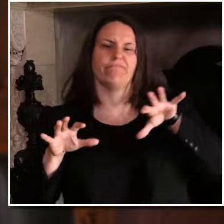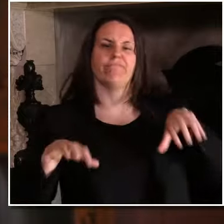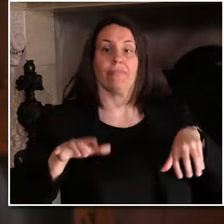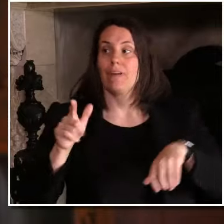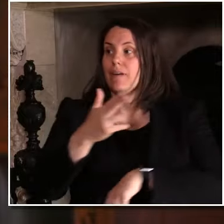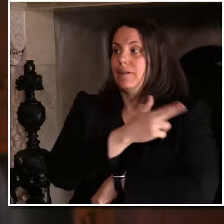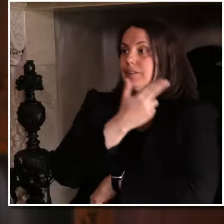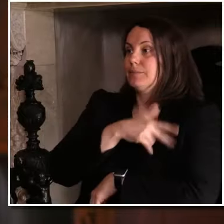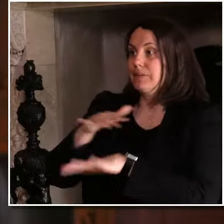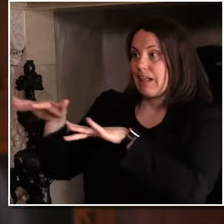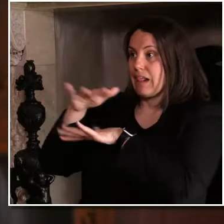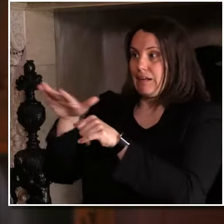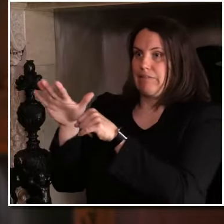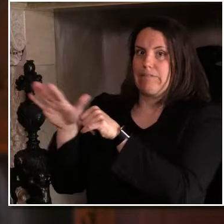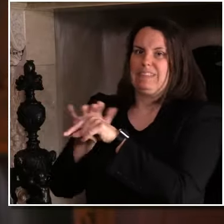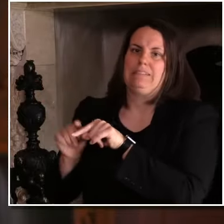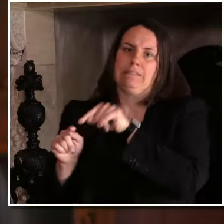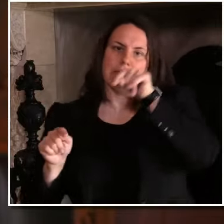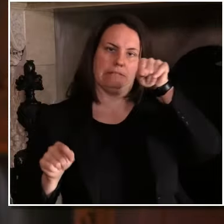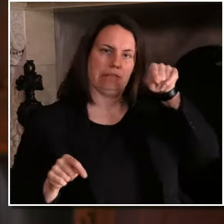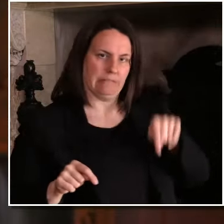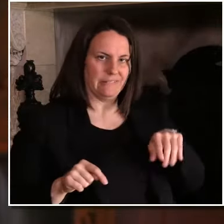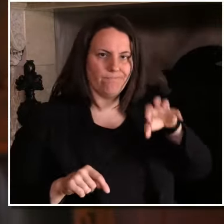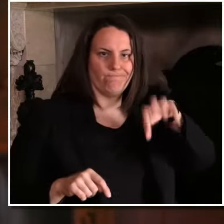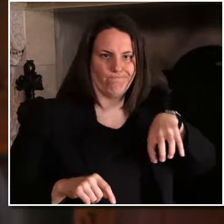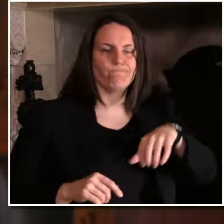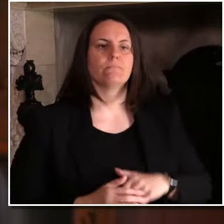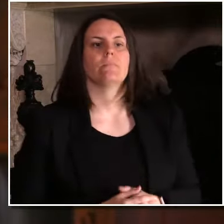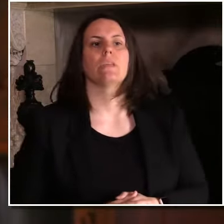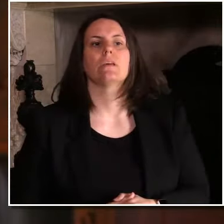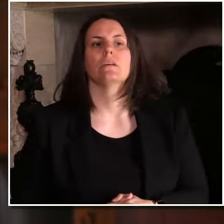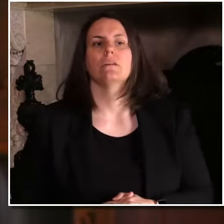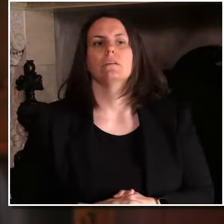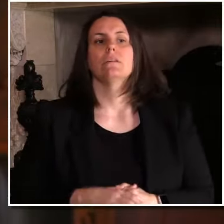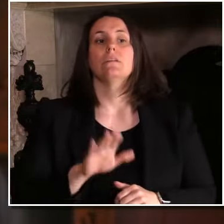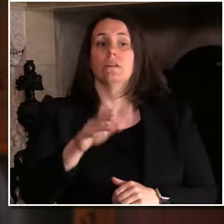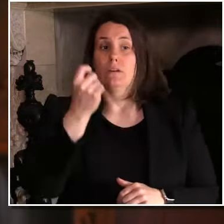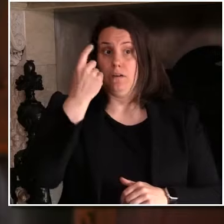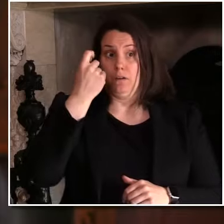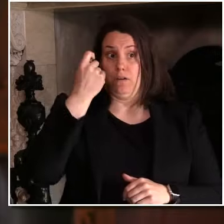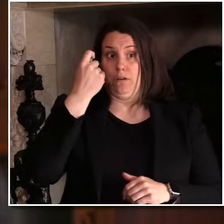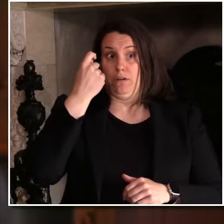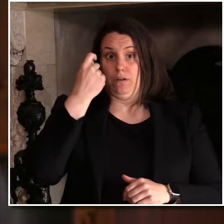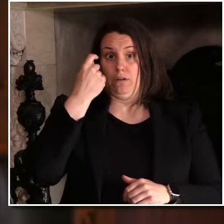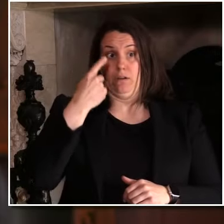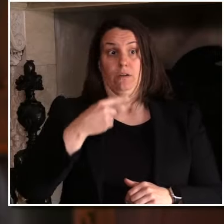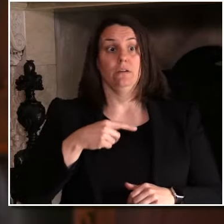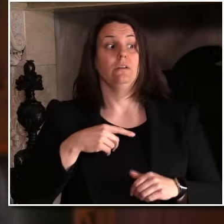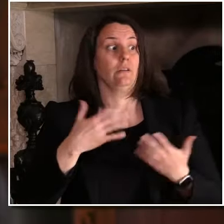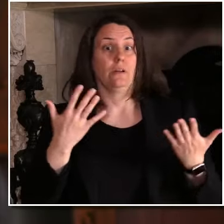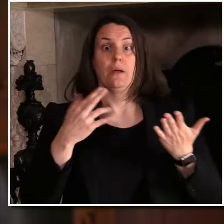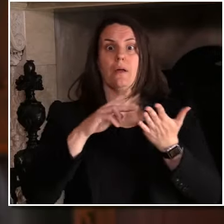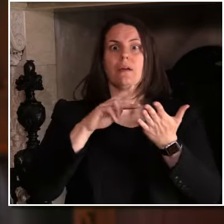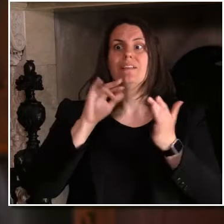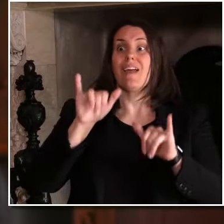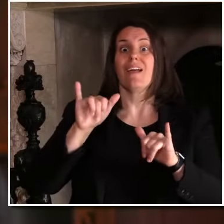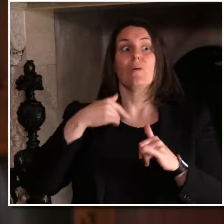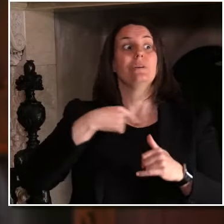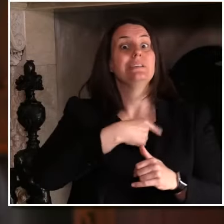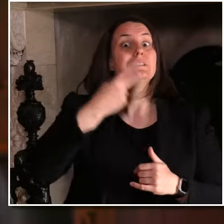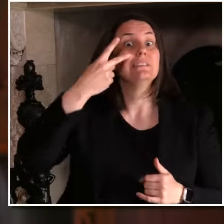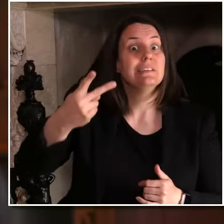evidence that it's working, because to your point in your question, the capacity of hospitals has not